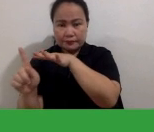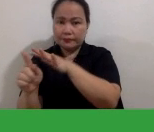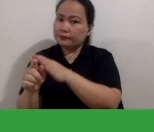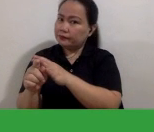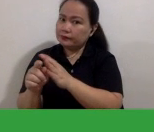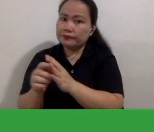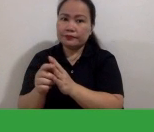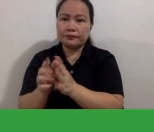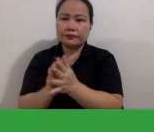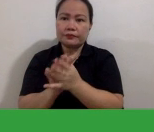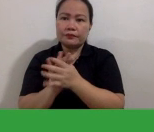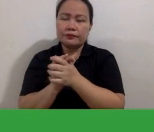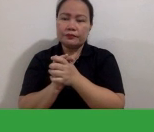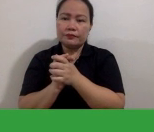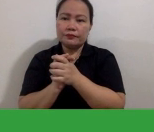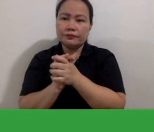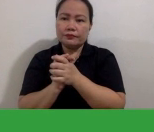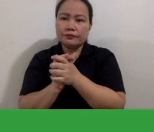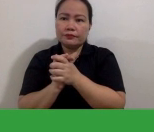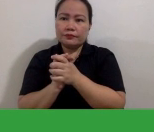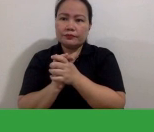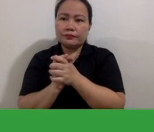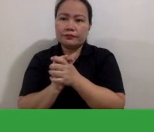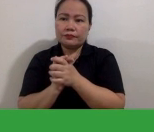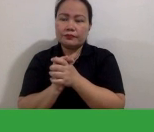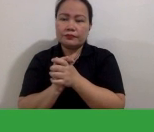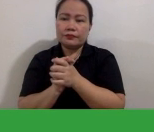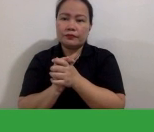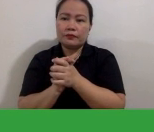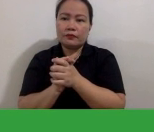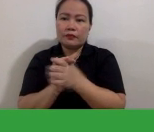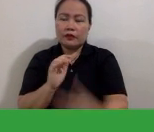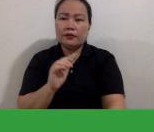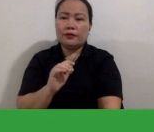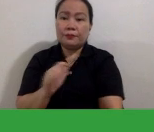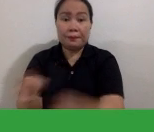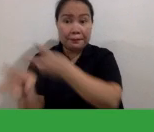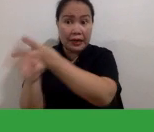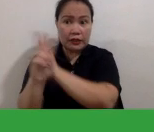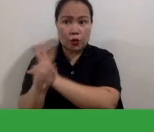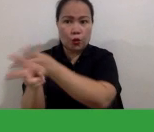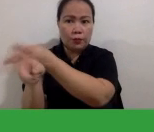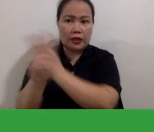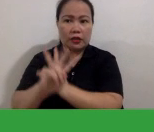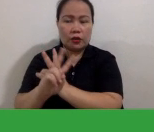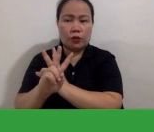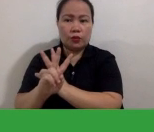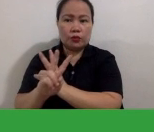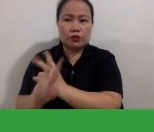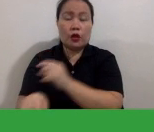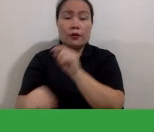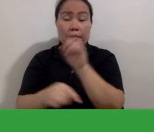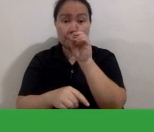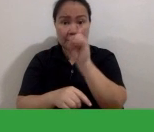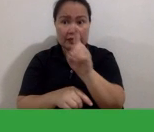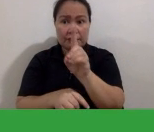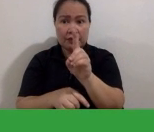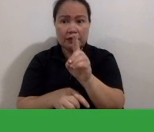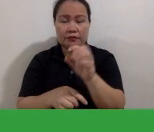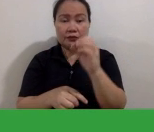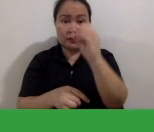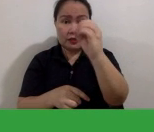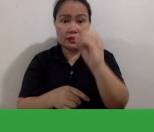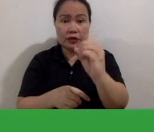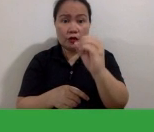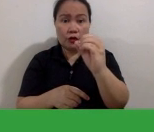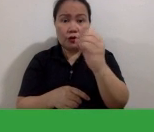yan. So we have 3. Now since hindi natin pwedeng i-divide nga ang 3, we will borrow. So magkakaroon na tayo ng decimal